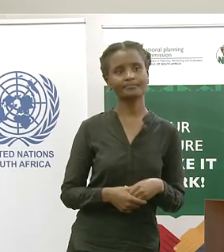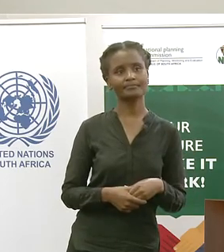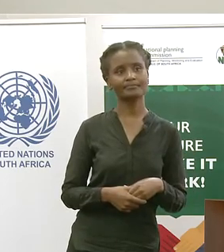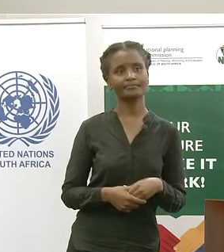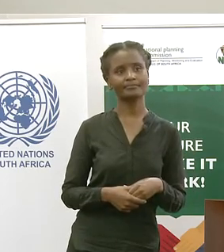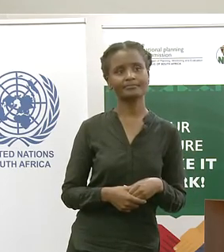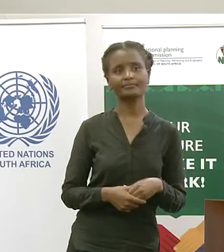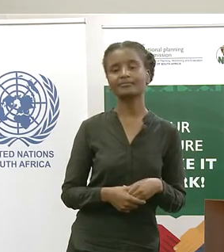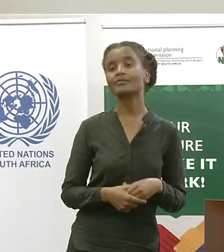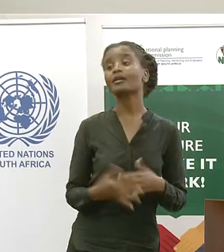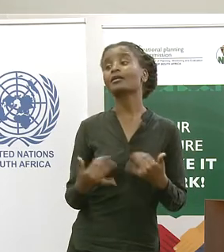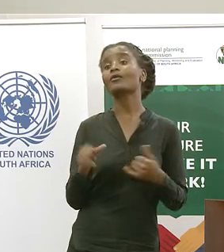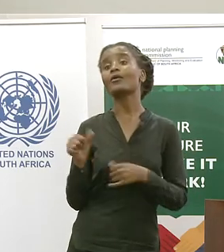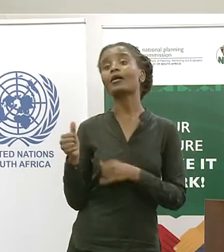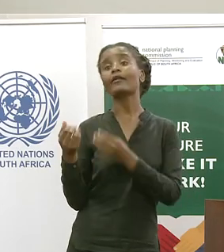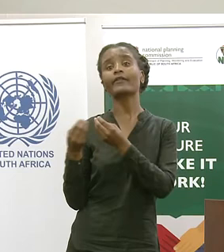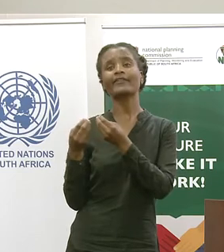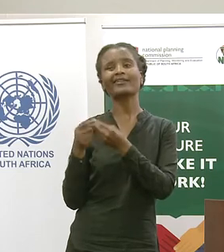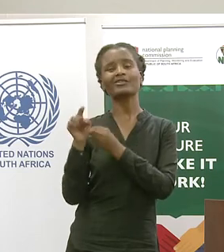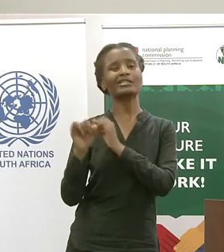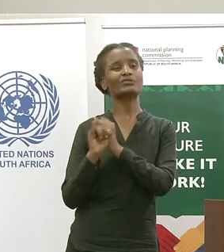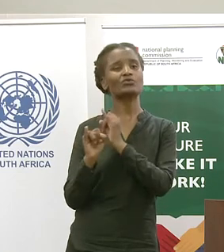The other thing is on institutions also